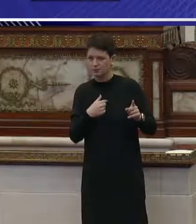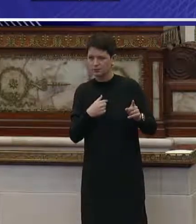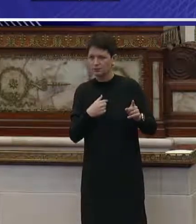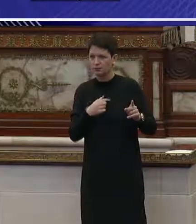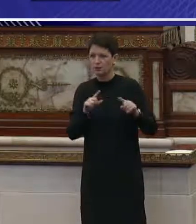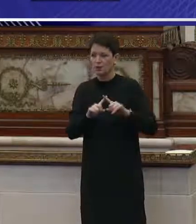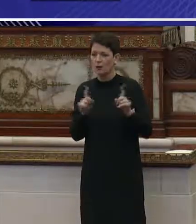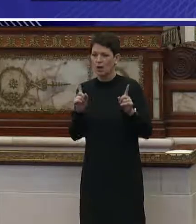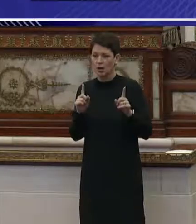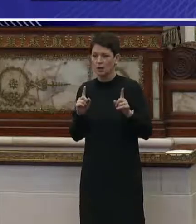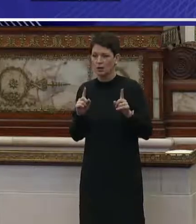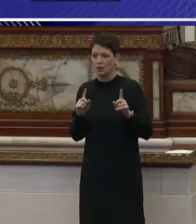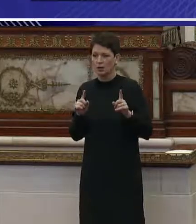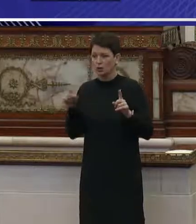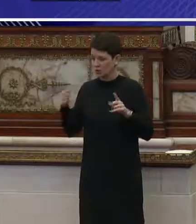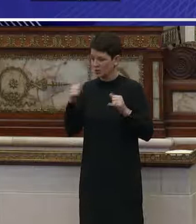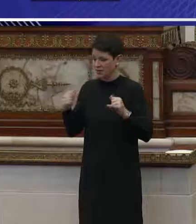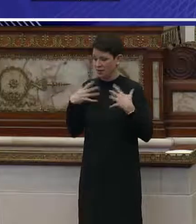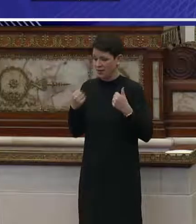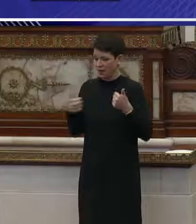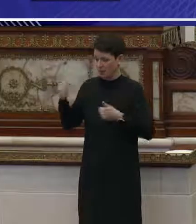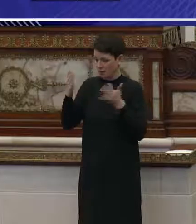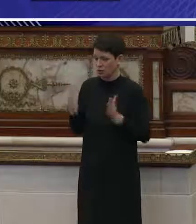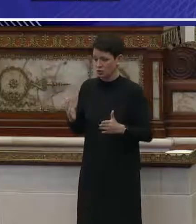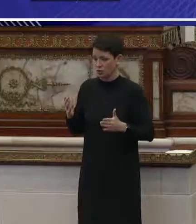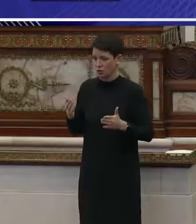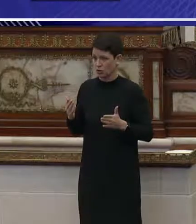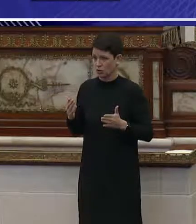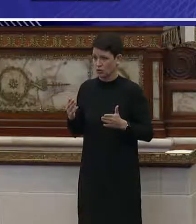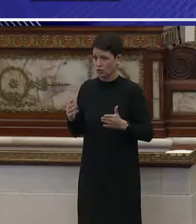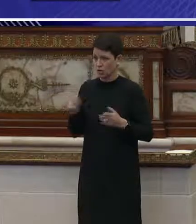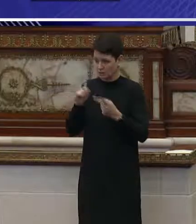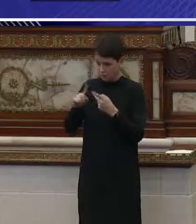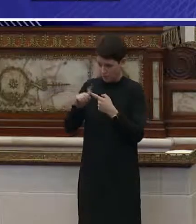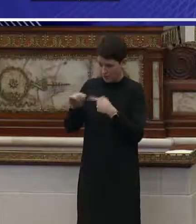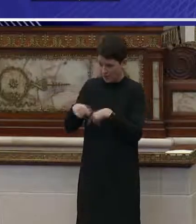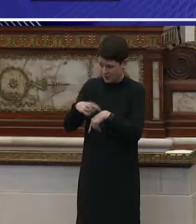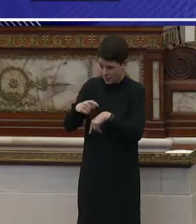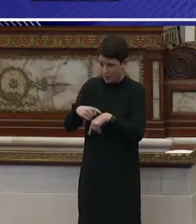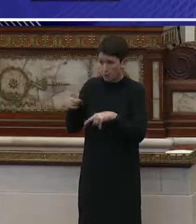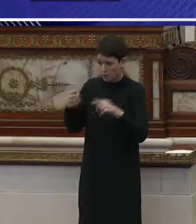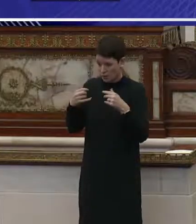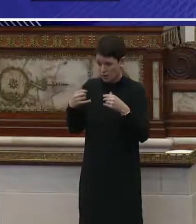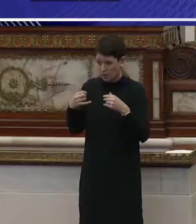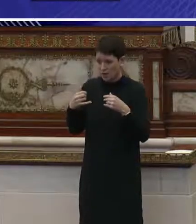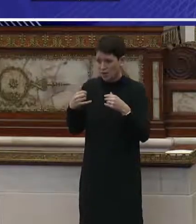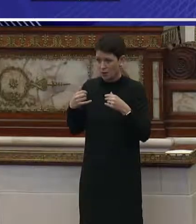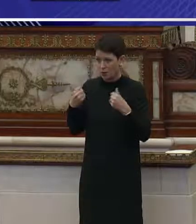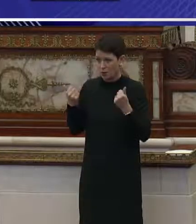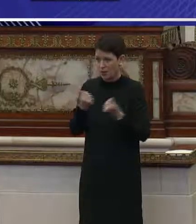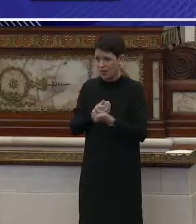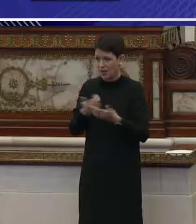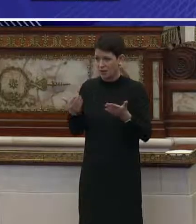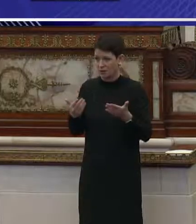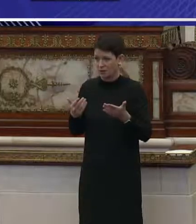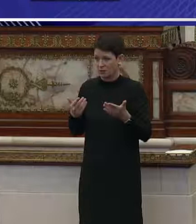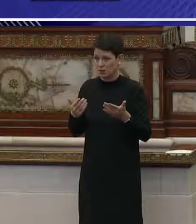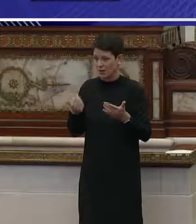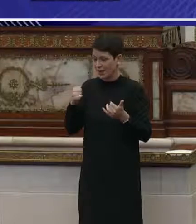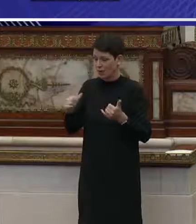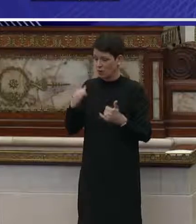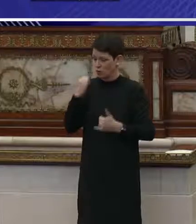However, in the meantime, you're still the health commissioner. In the meantime, without the look for